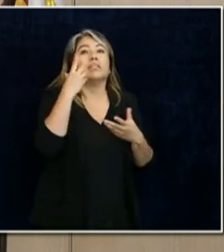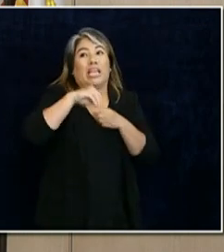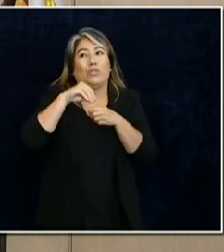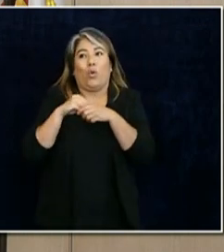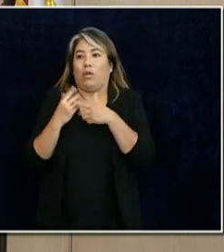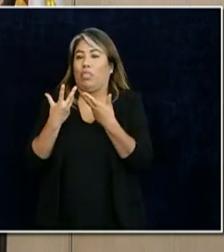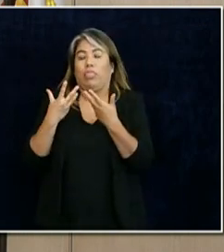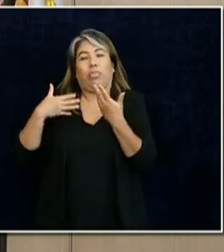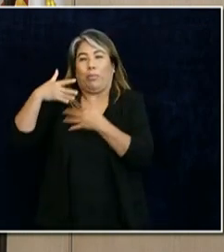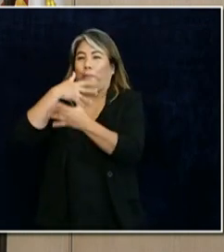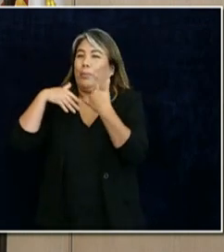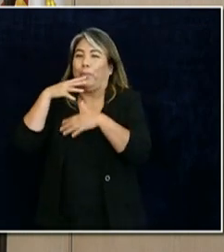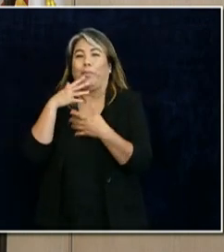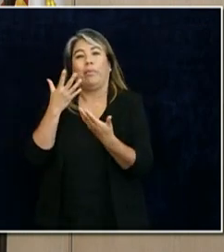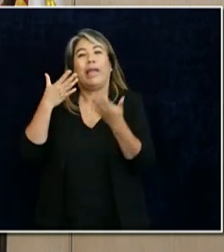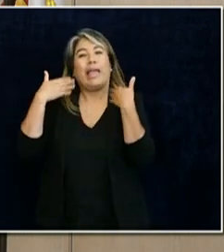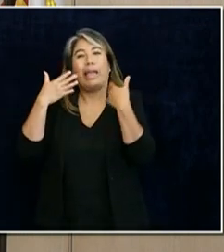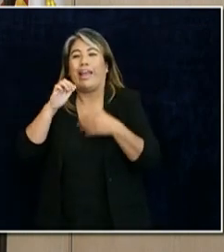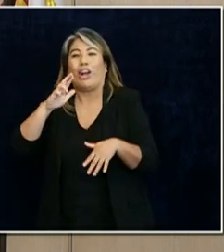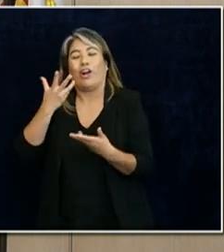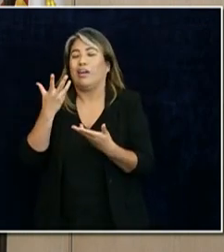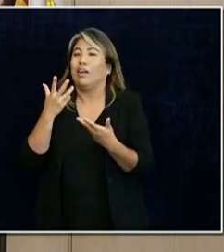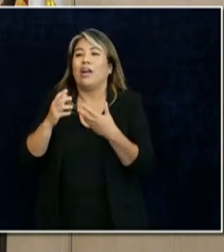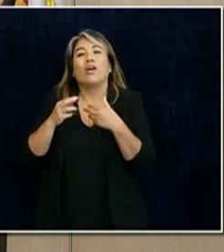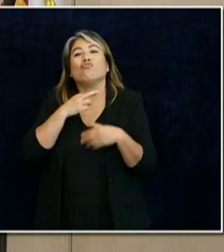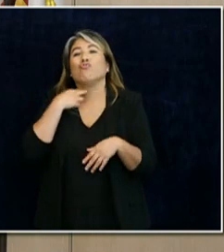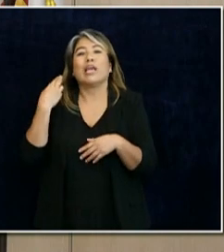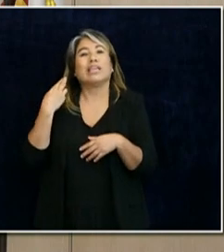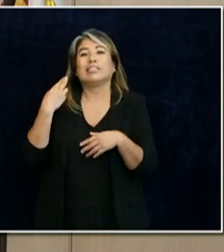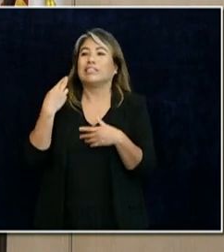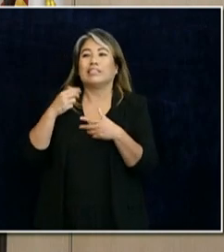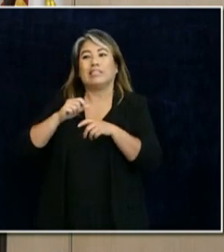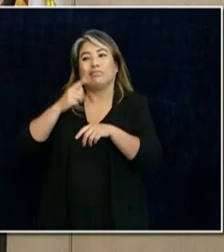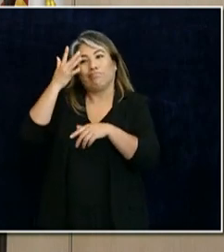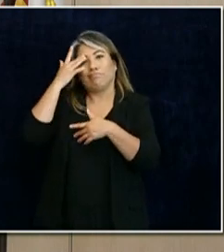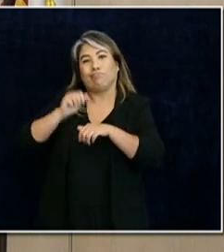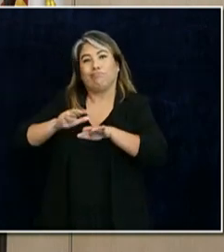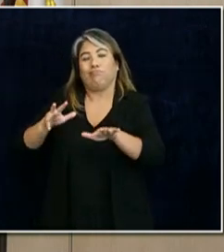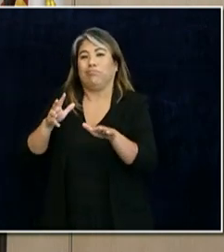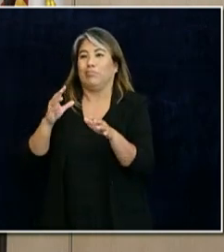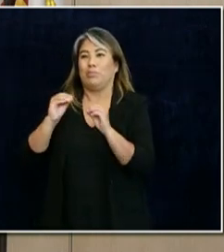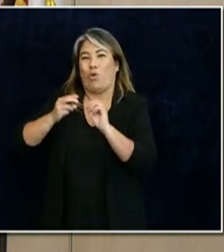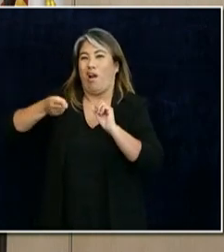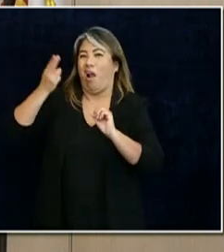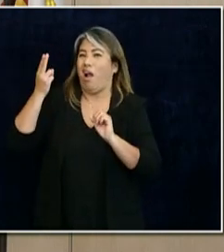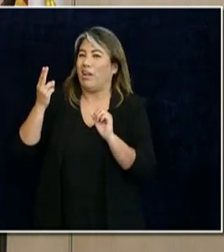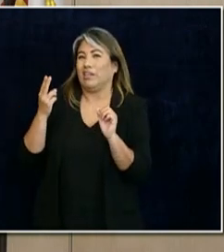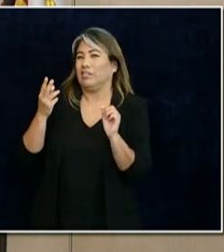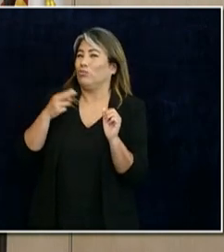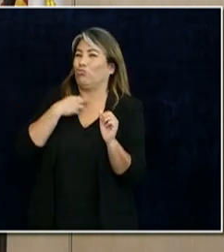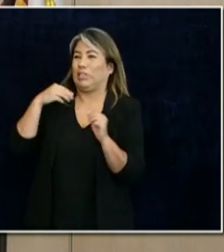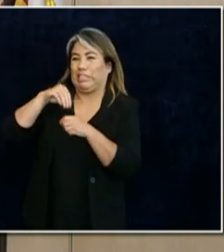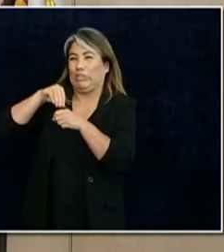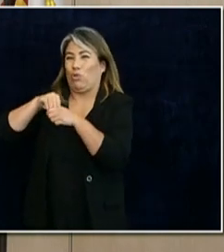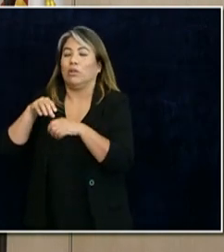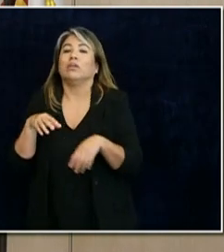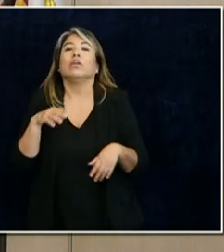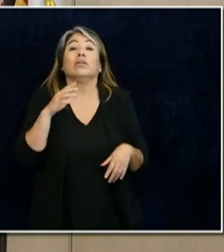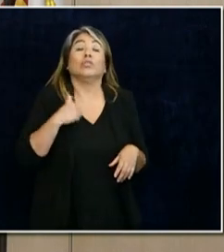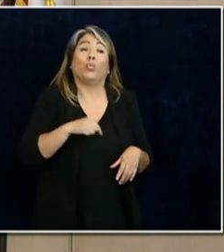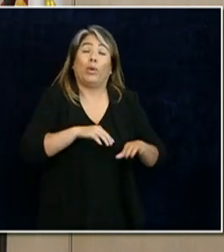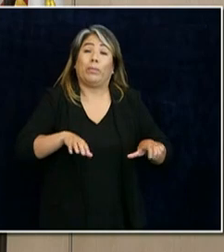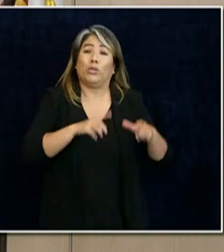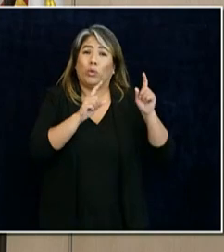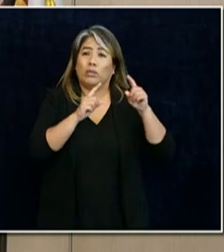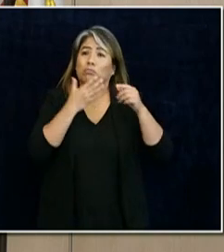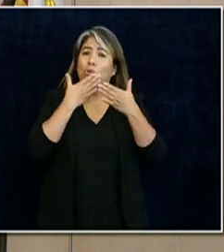ventilation, the risk of transmitting the virus is greater indoors. So we've been doing well